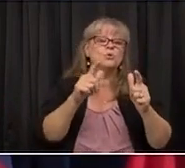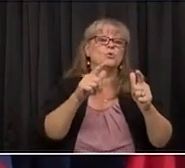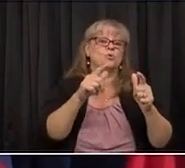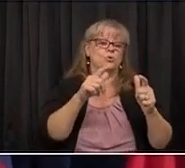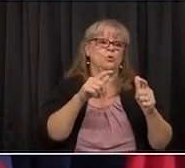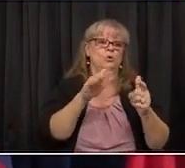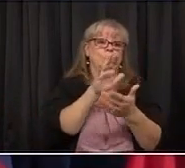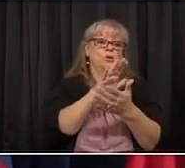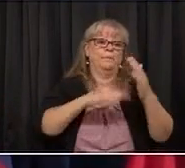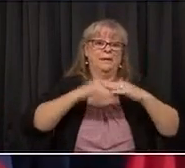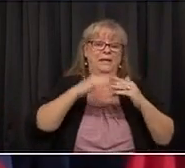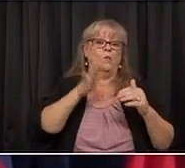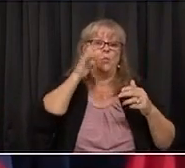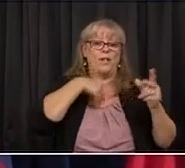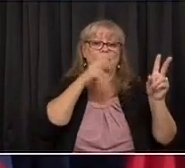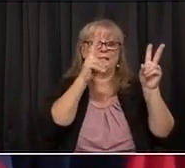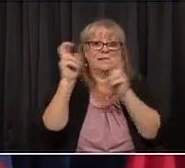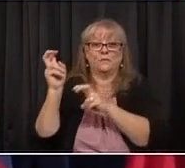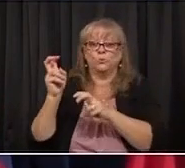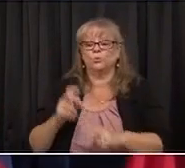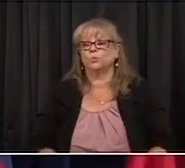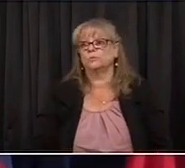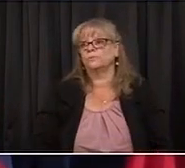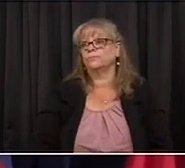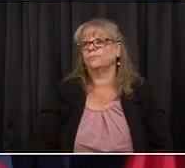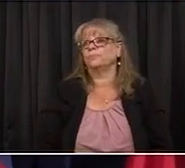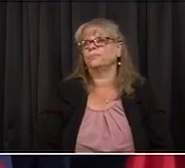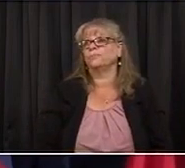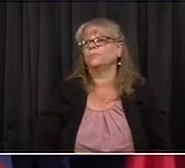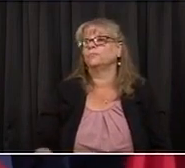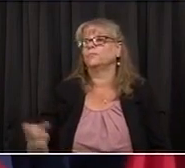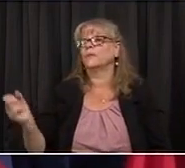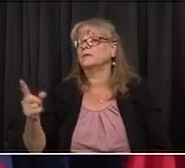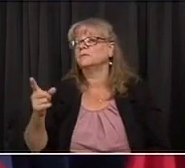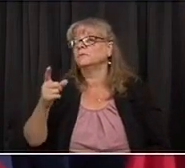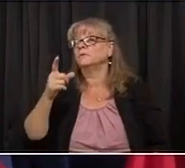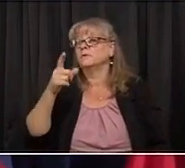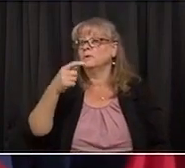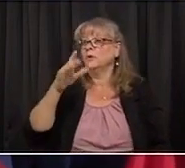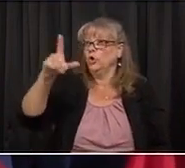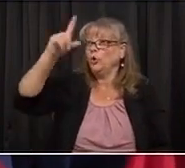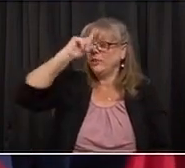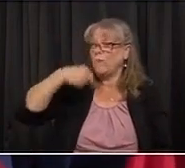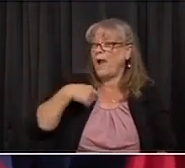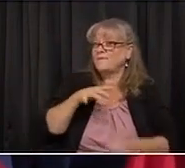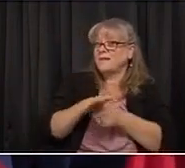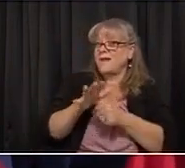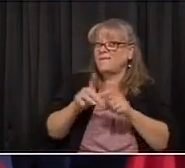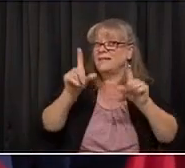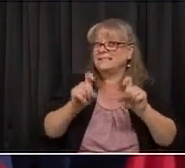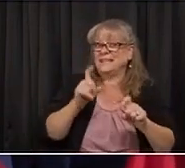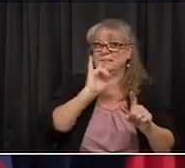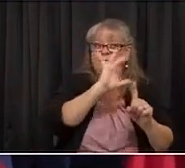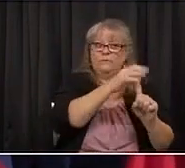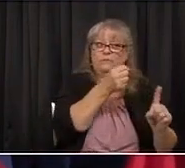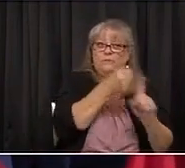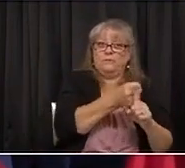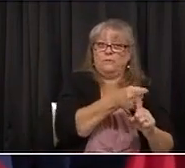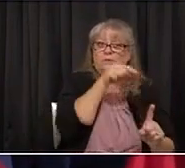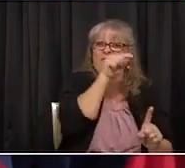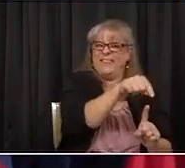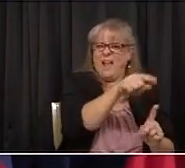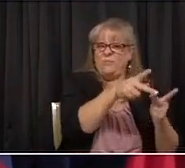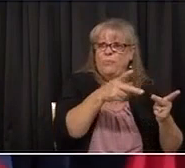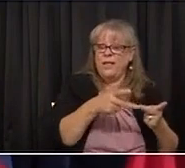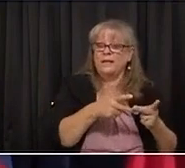do you anticipate we'll have enough tests to be able to detect? Yeah, I mean, that's what this is about. So, like, we had the Buena Vista corrections outbreak,